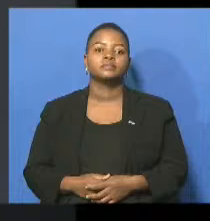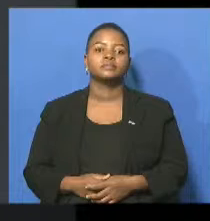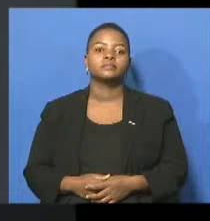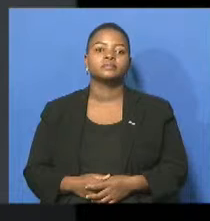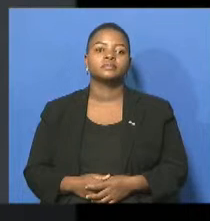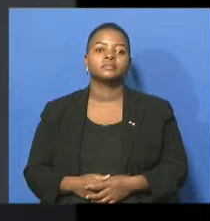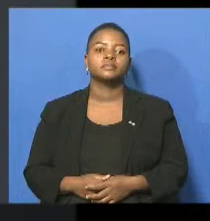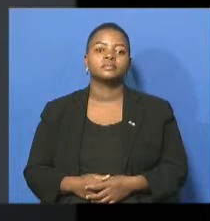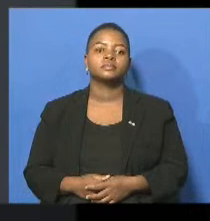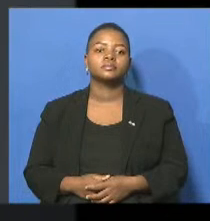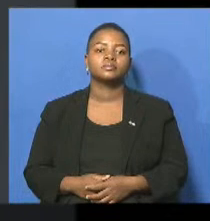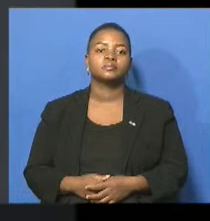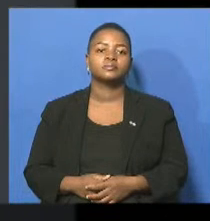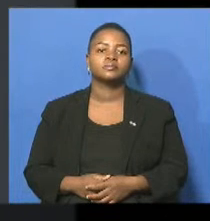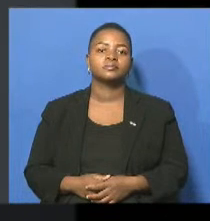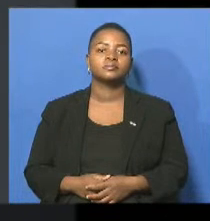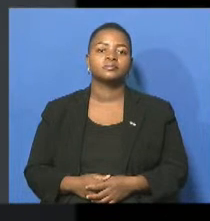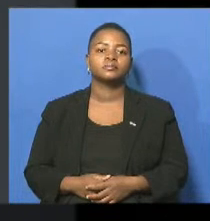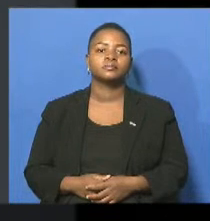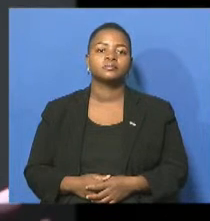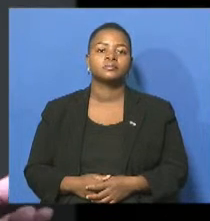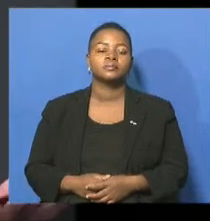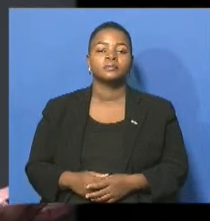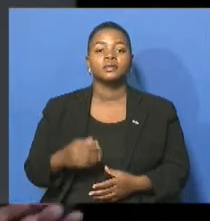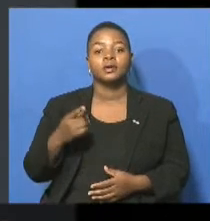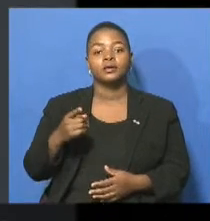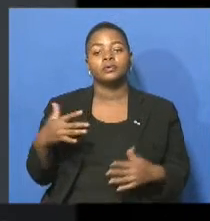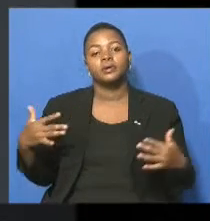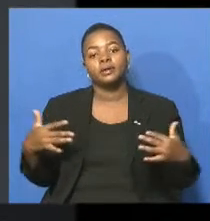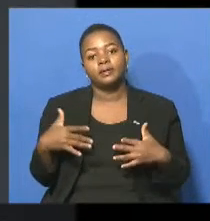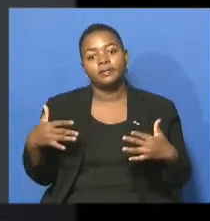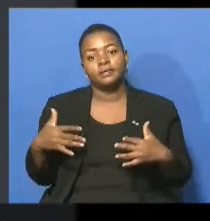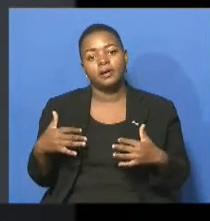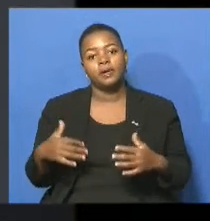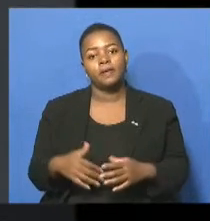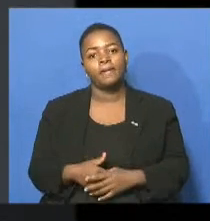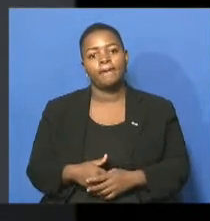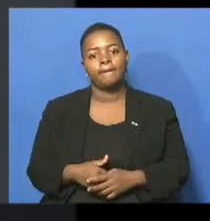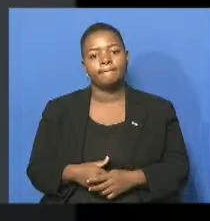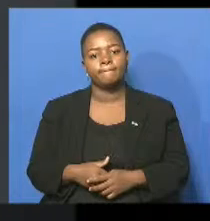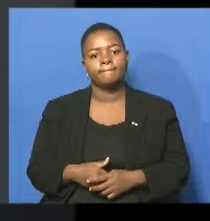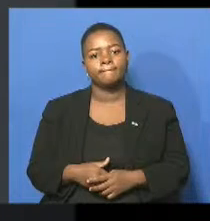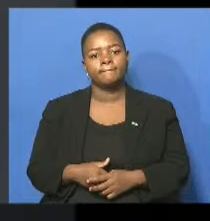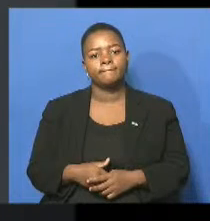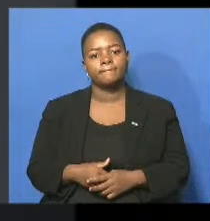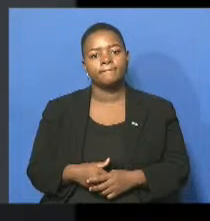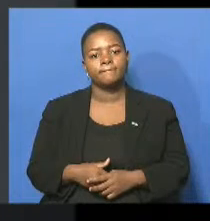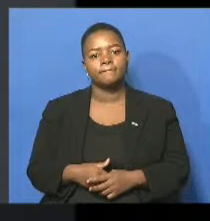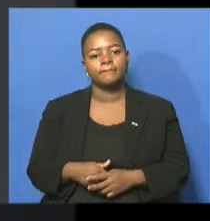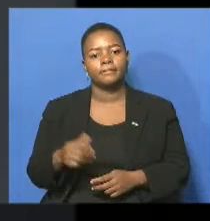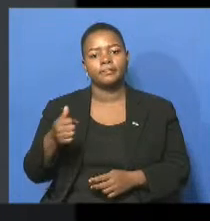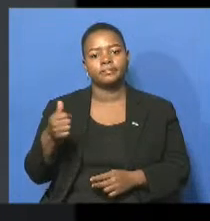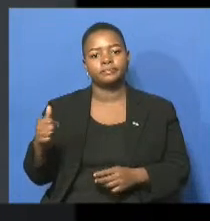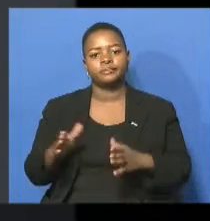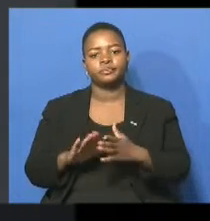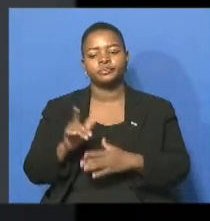you are afraid of fellow citizens, me and you, because really the vast majority of crime